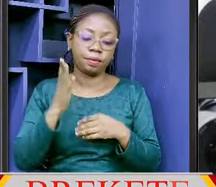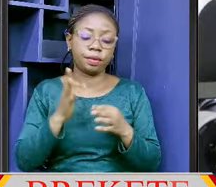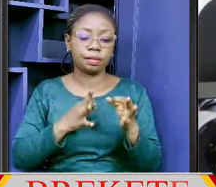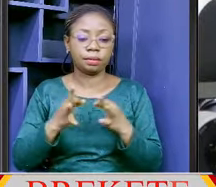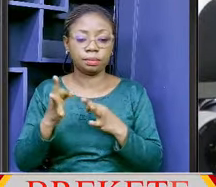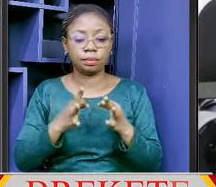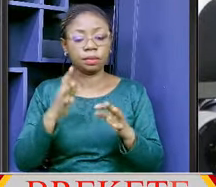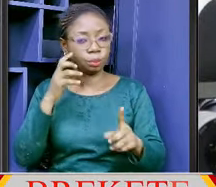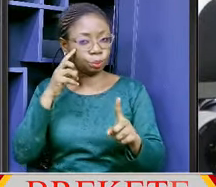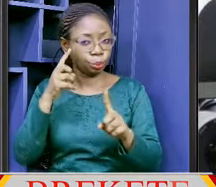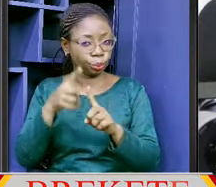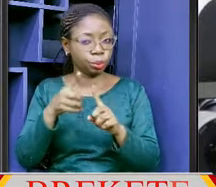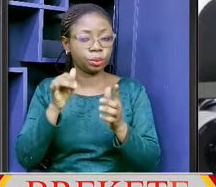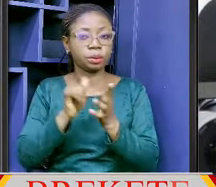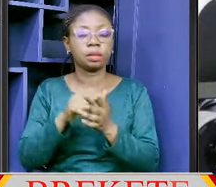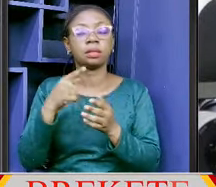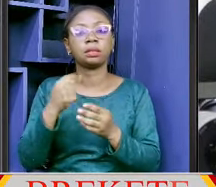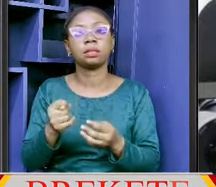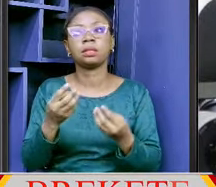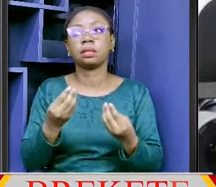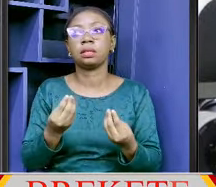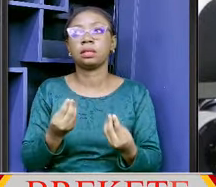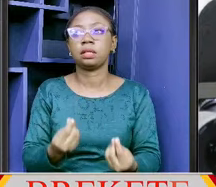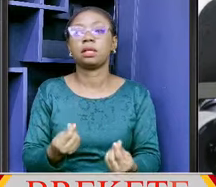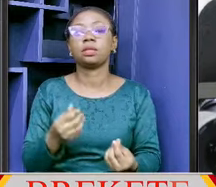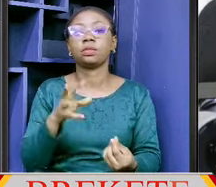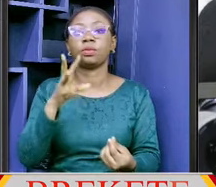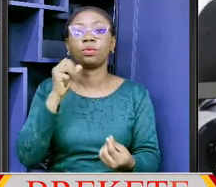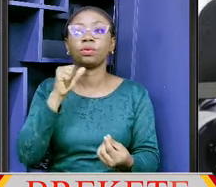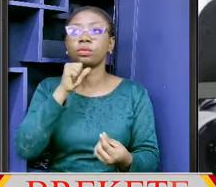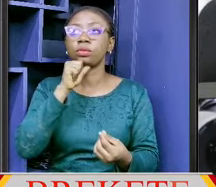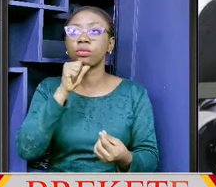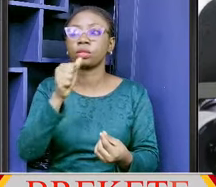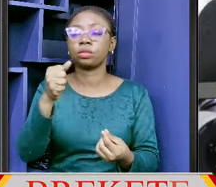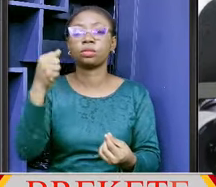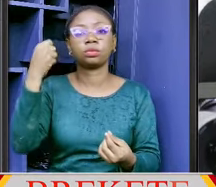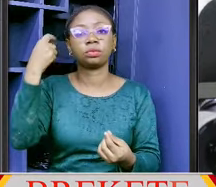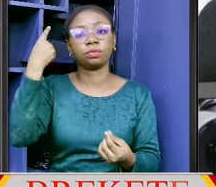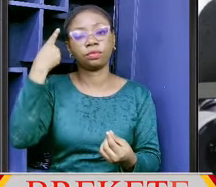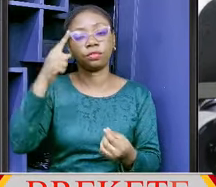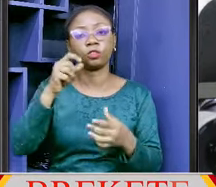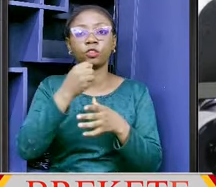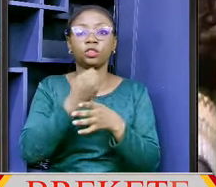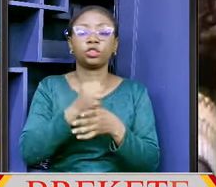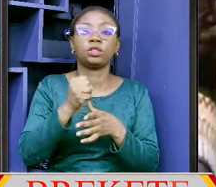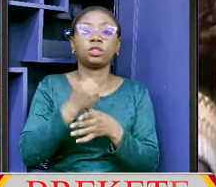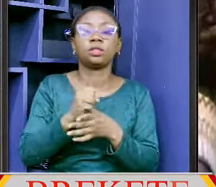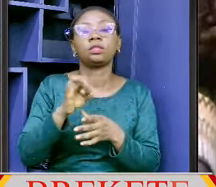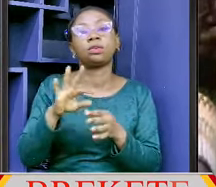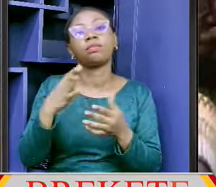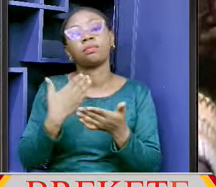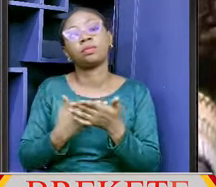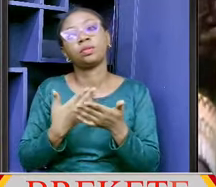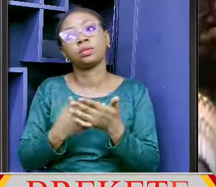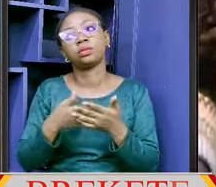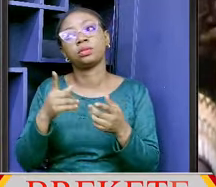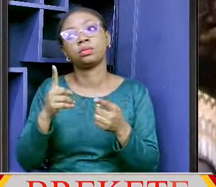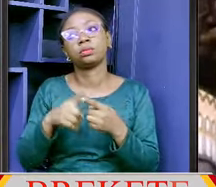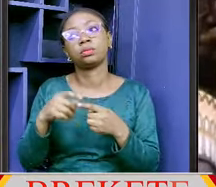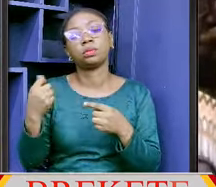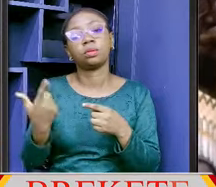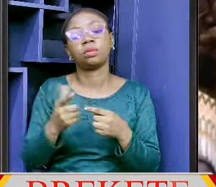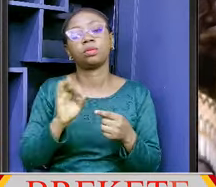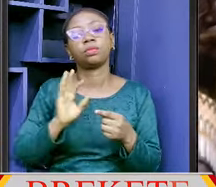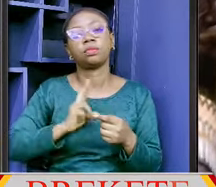first place categorically that the land was not for sharing of money to all of us because we have finished all our